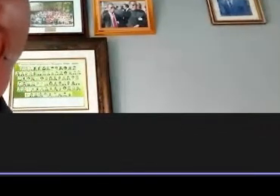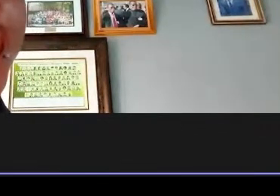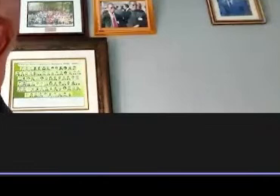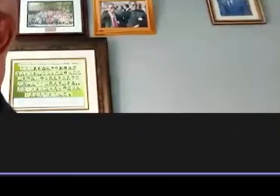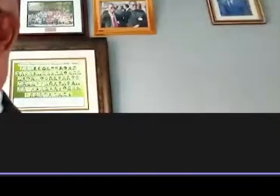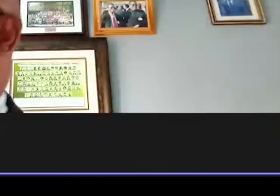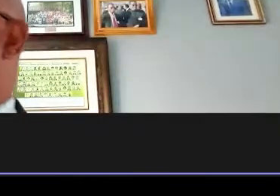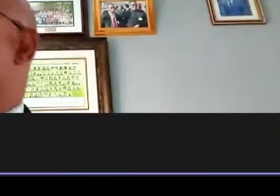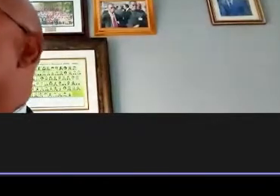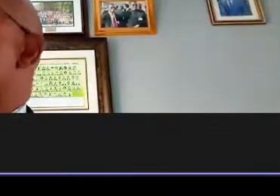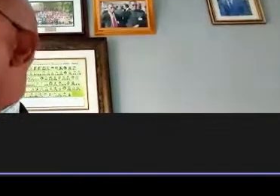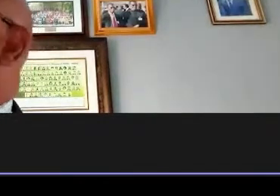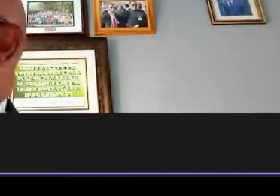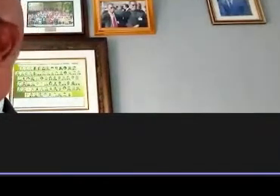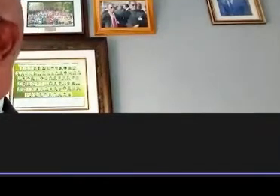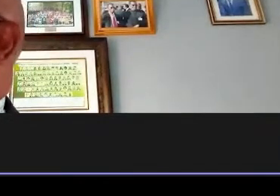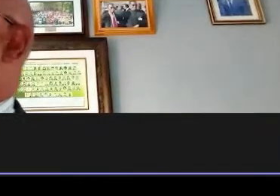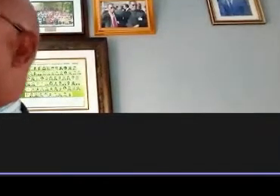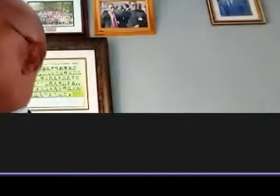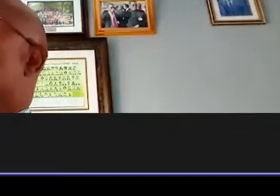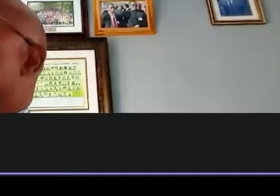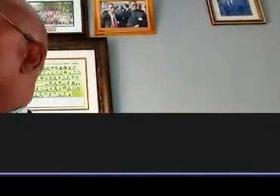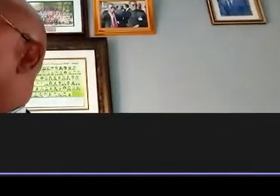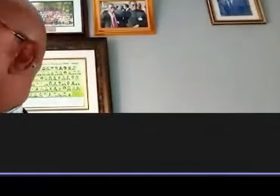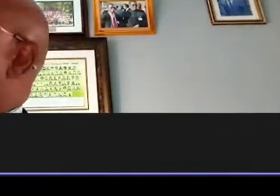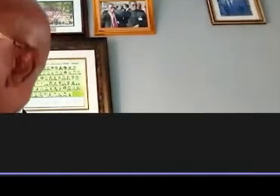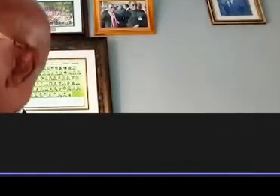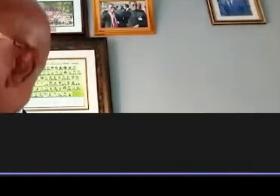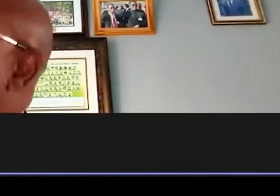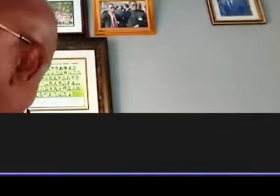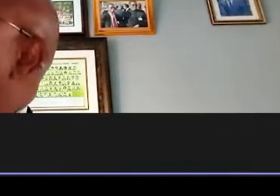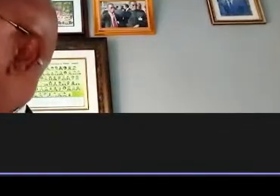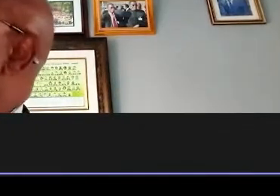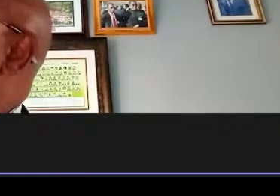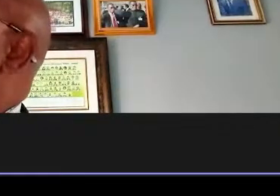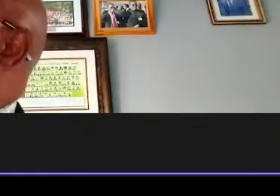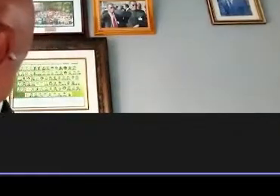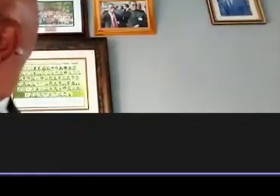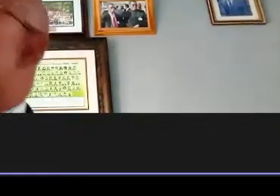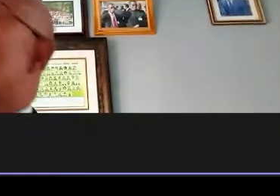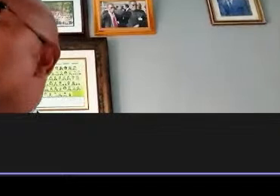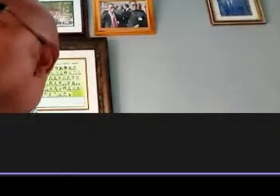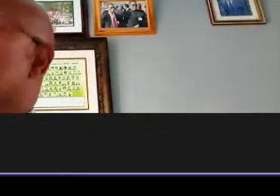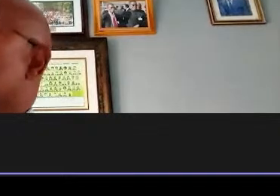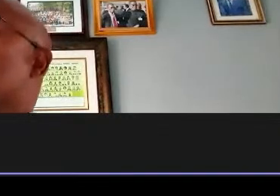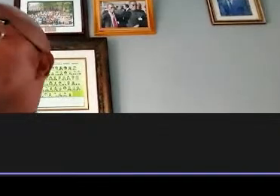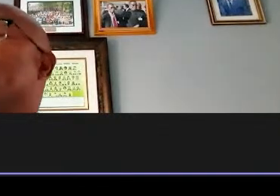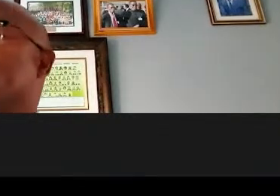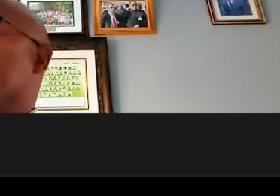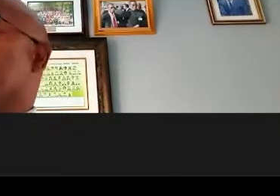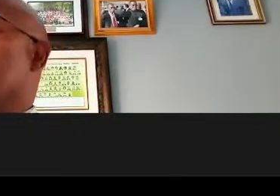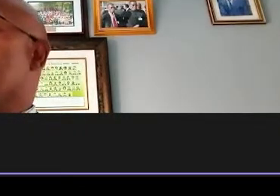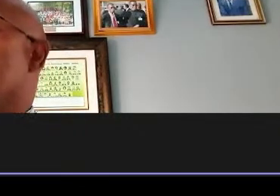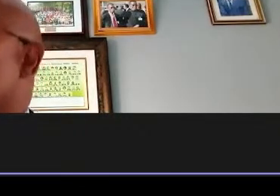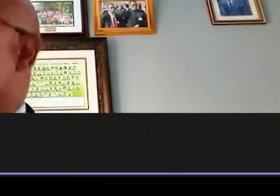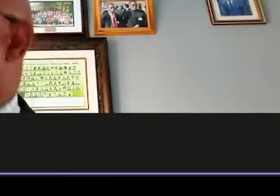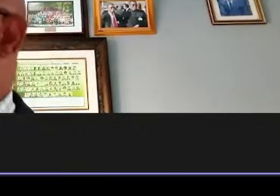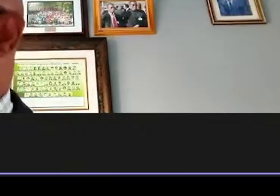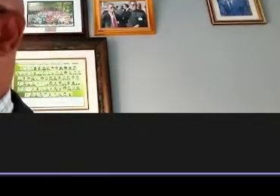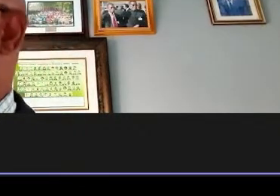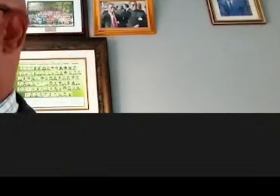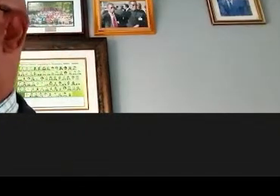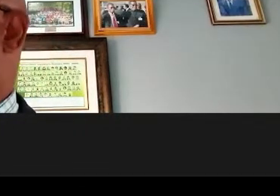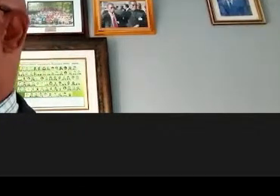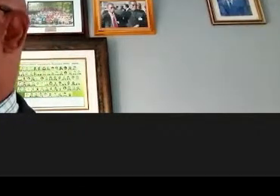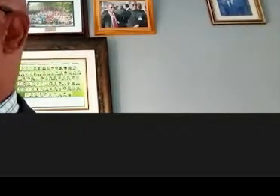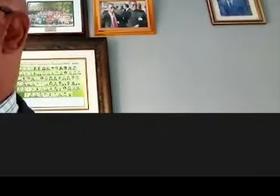build their own houses, but are not given the opportunity to do so by this government. End